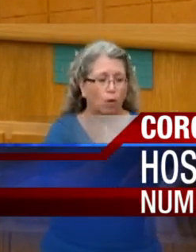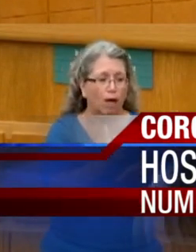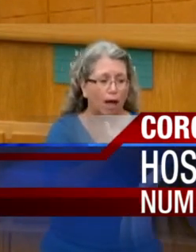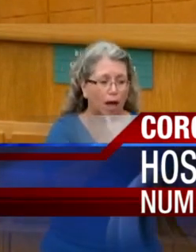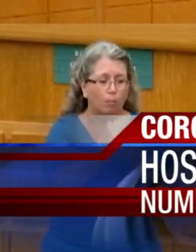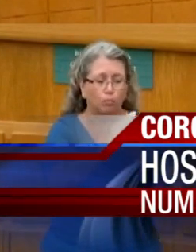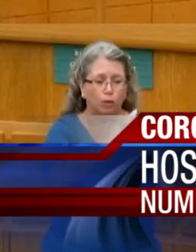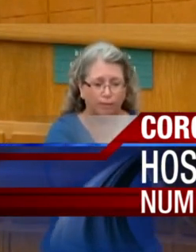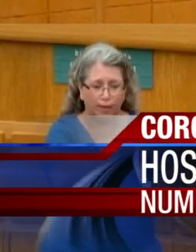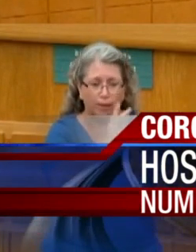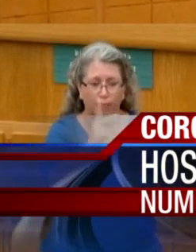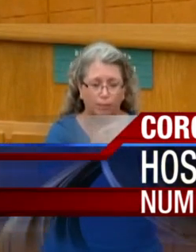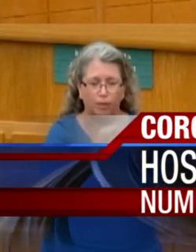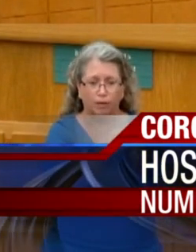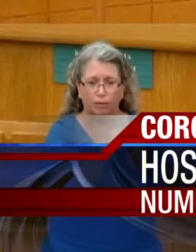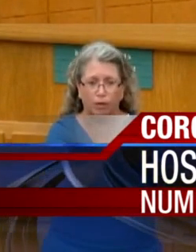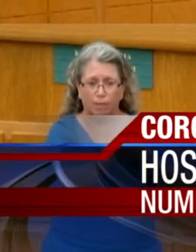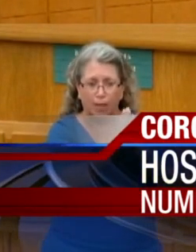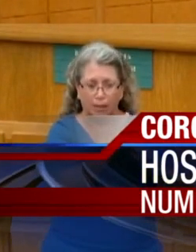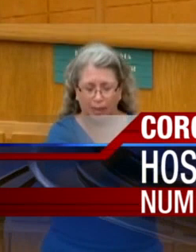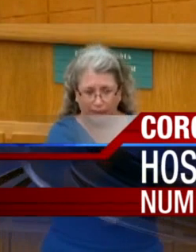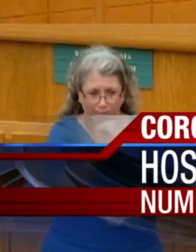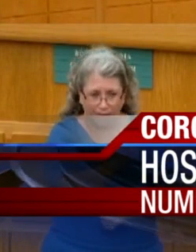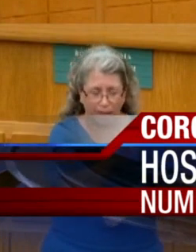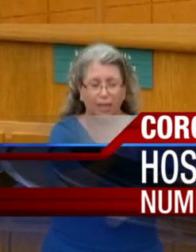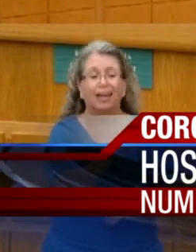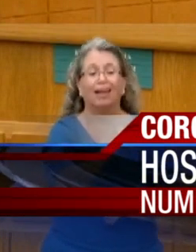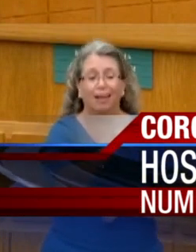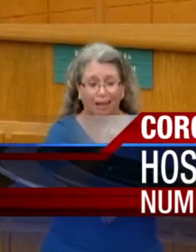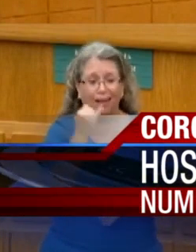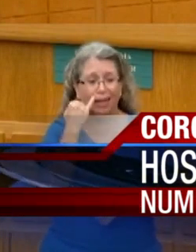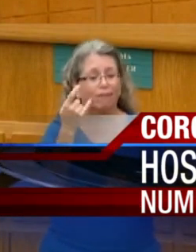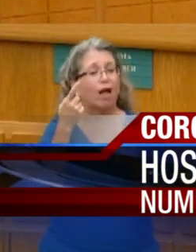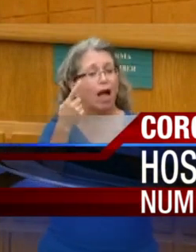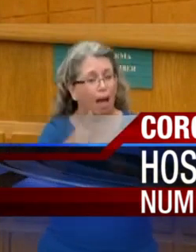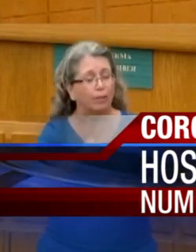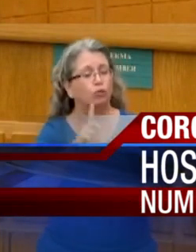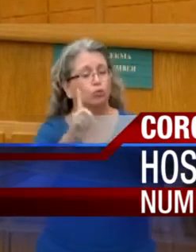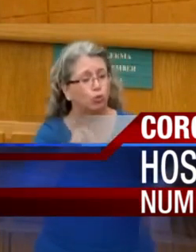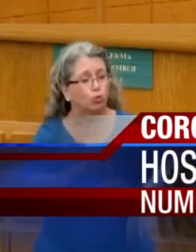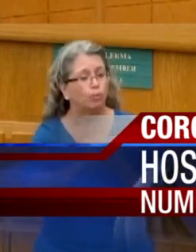who do get infected with the Delta variant have less severe symptoms and shorter illness.